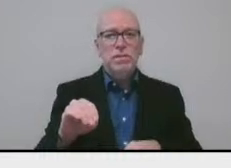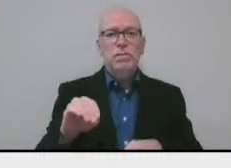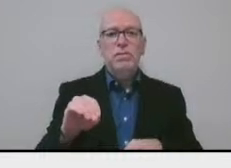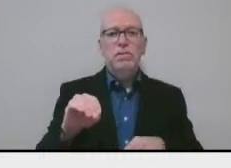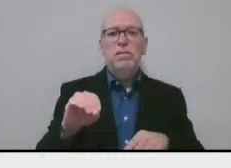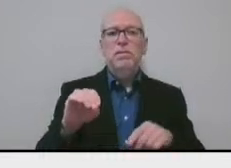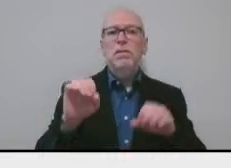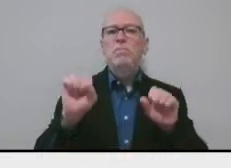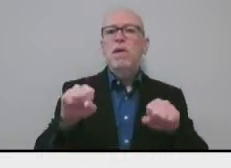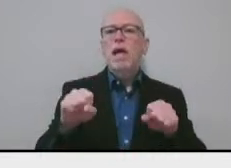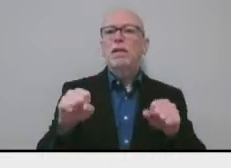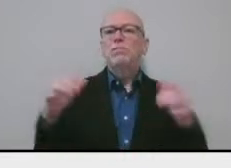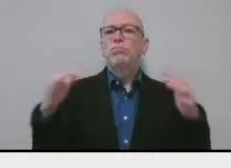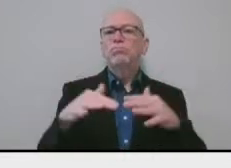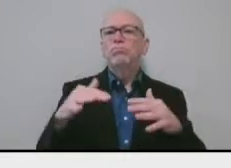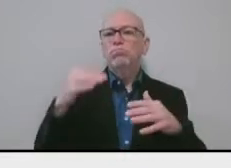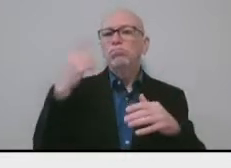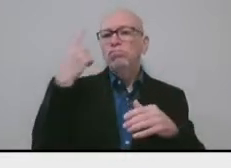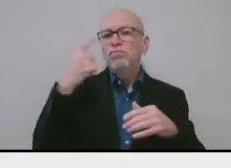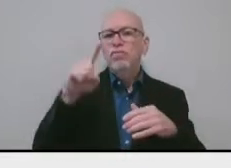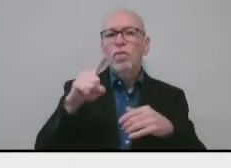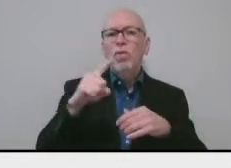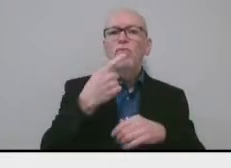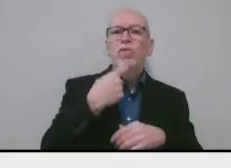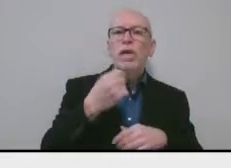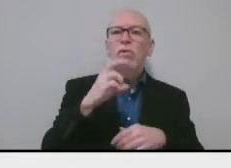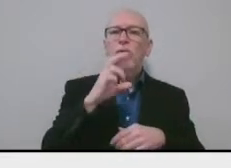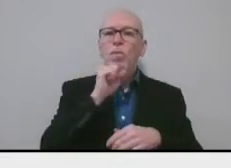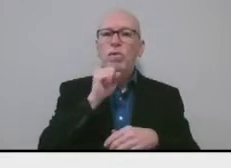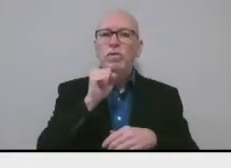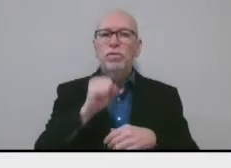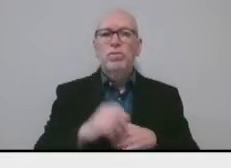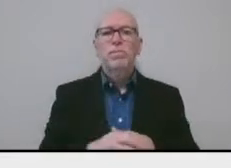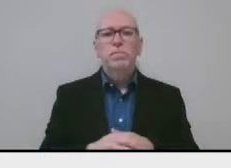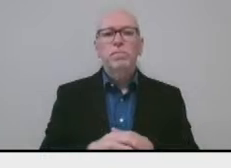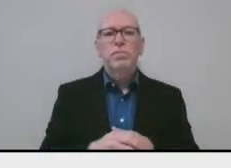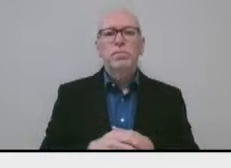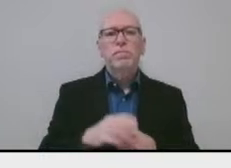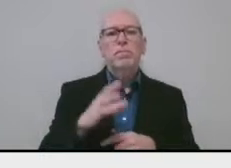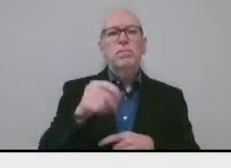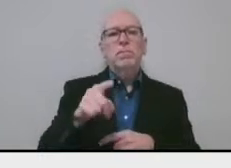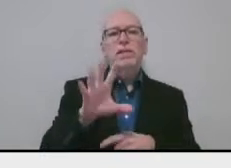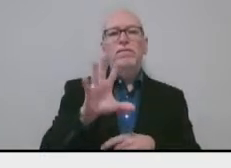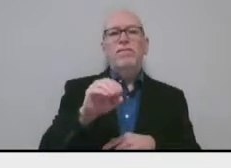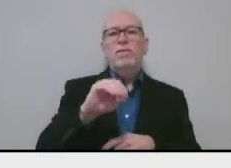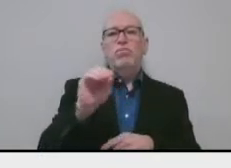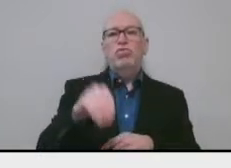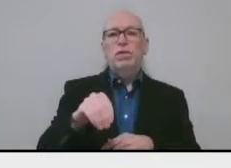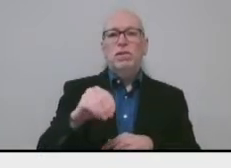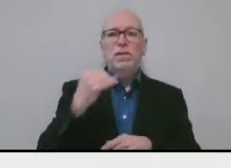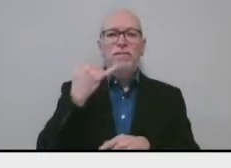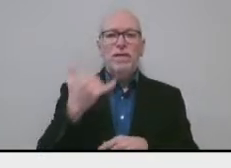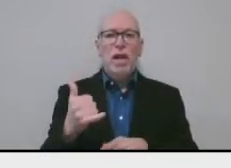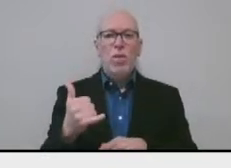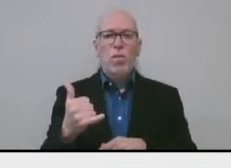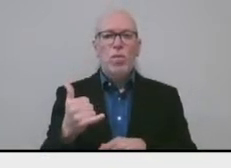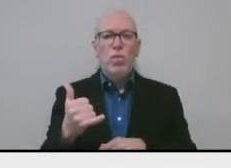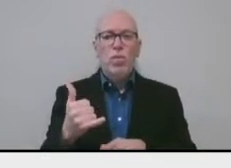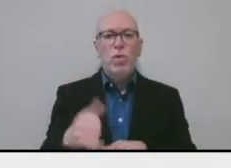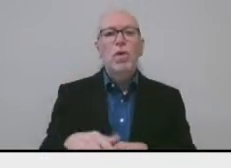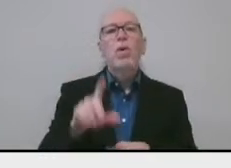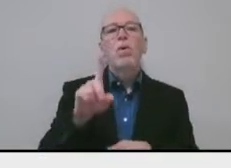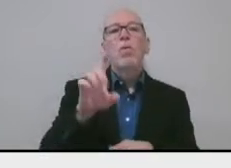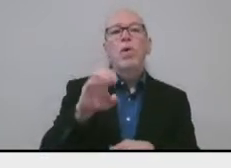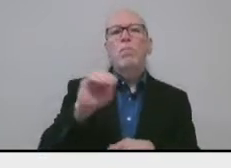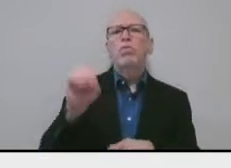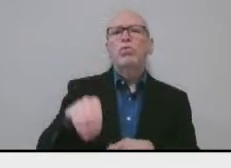capacity limit for counties that are in red or orange, and a 50% for counties that are in yellow, and 100% for counties that are